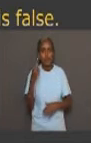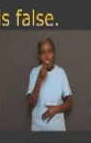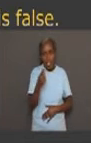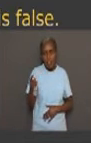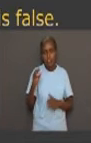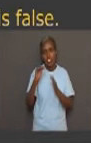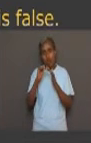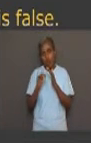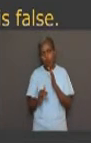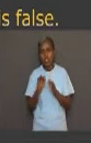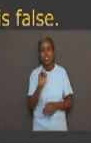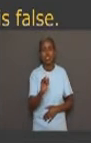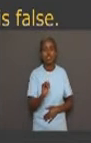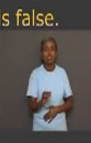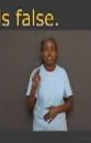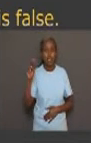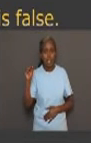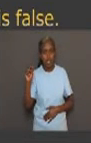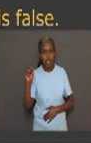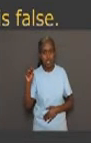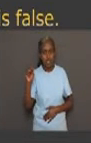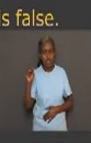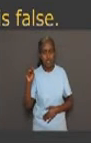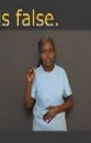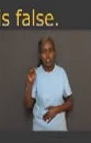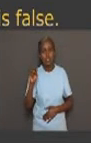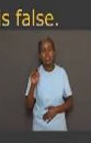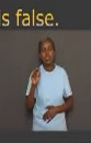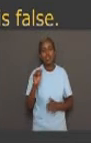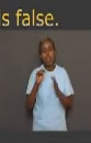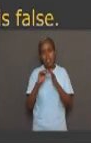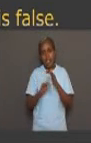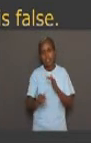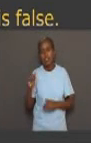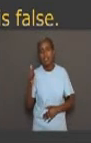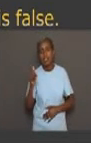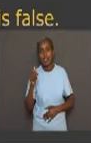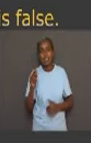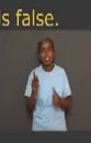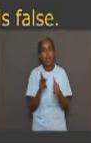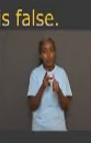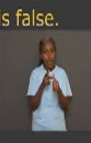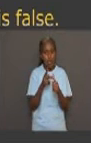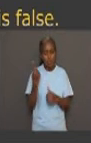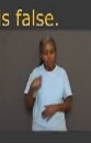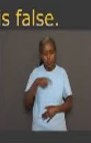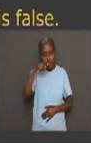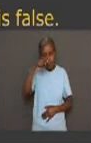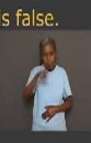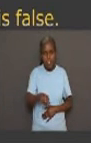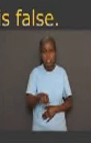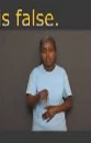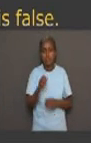every odd integer n under 10 is prime, we must